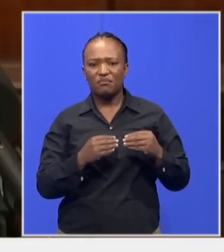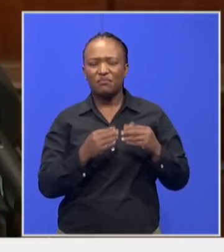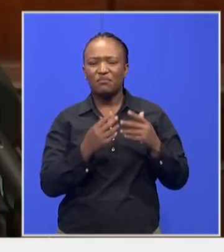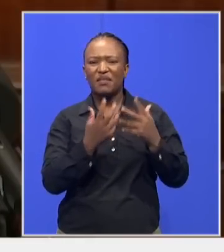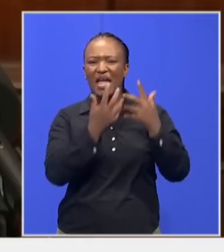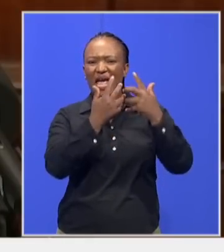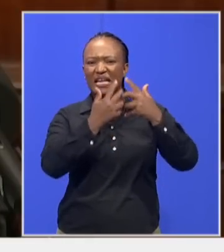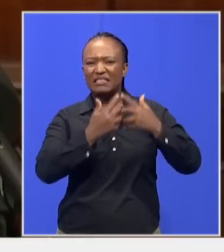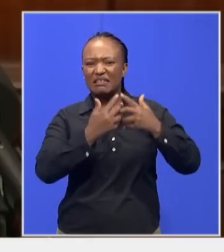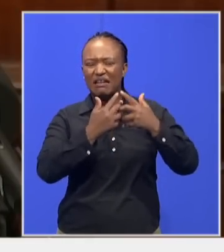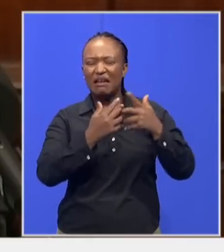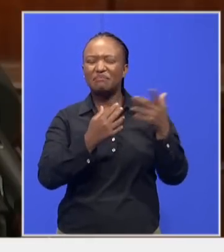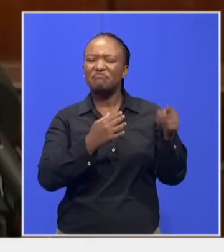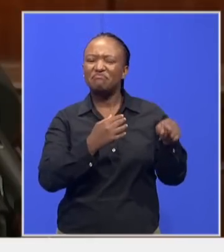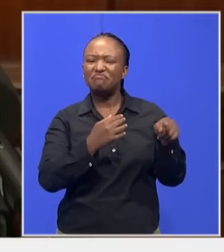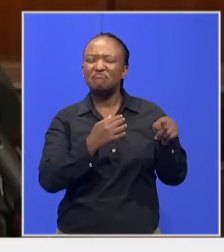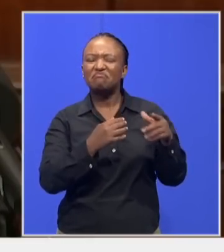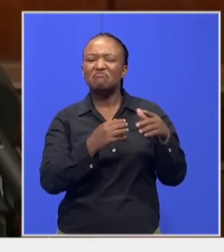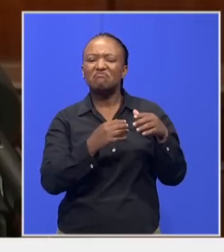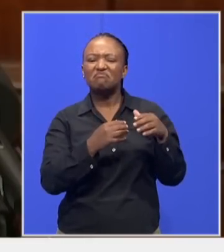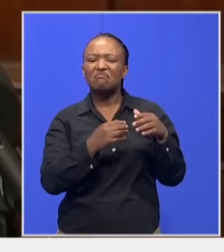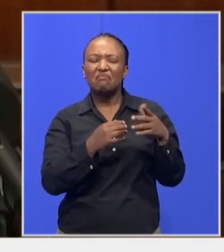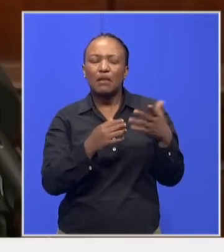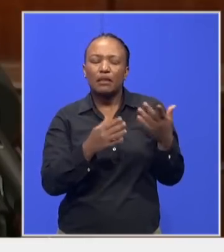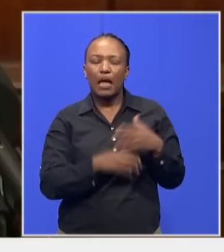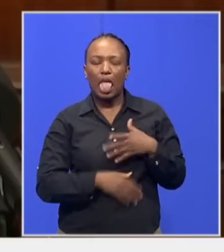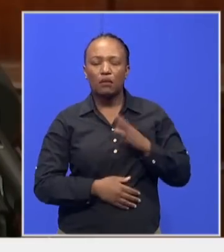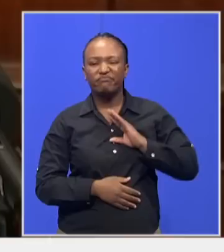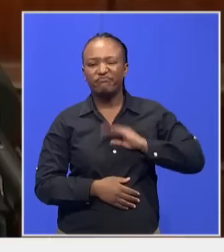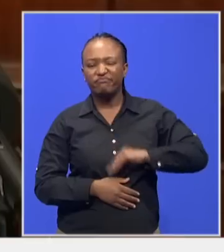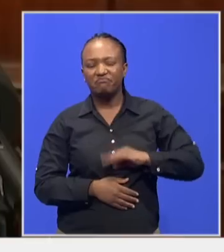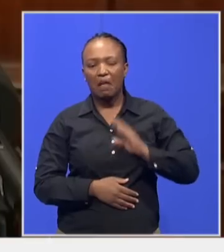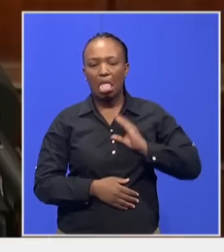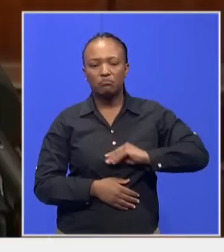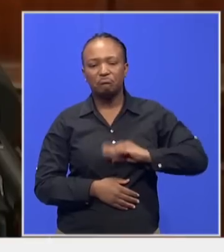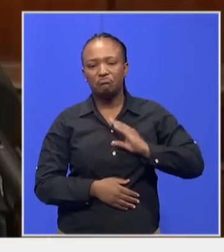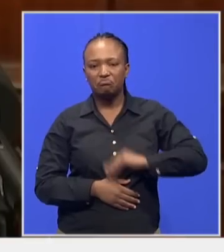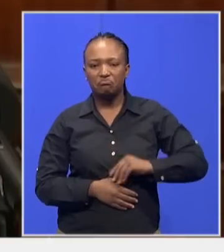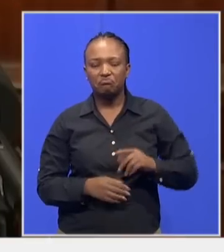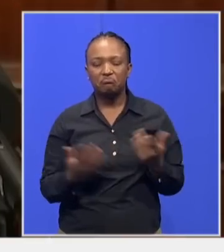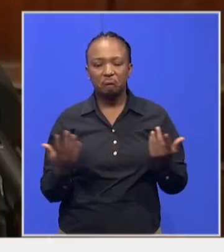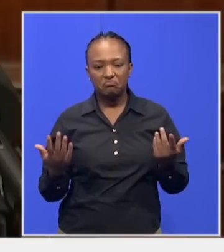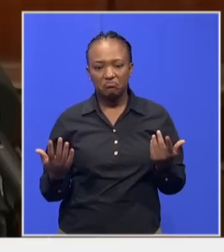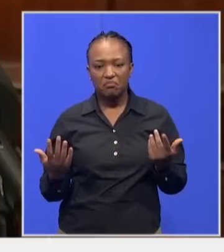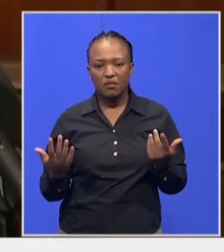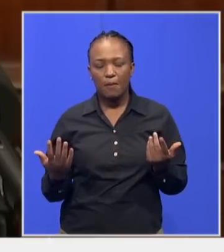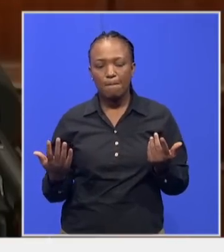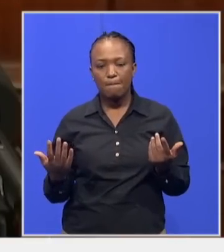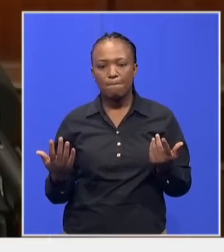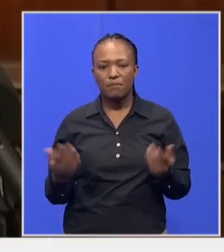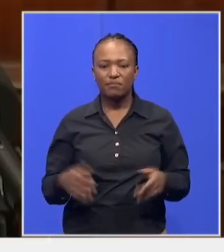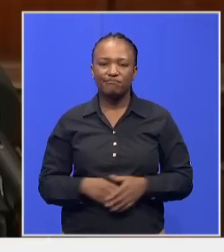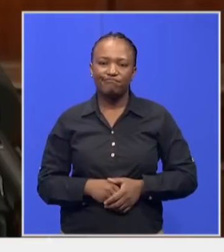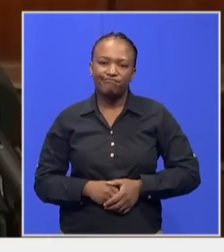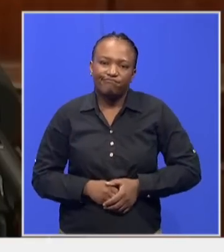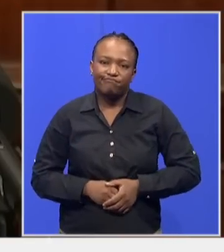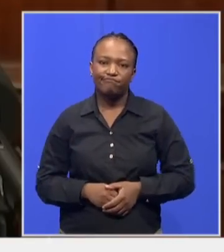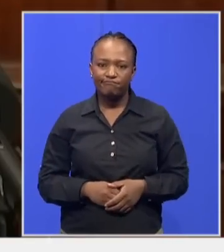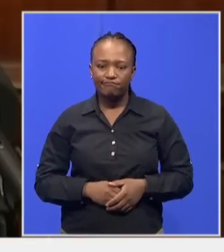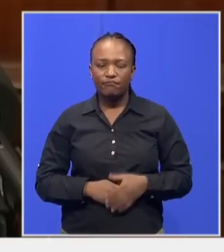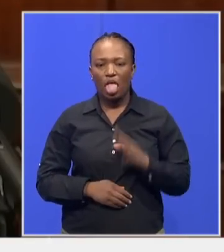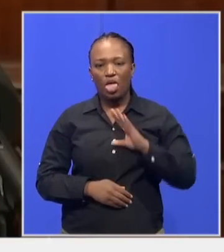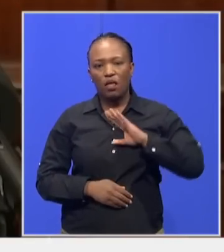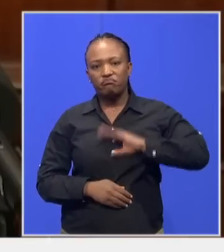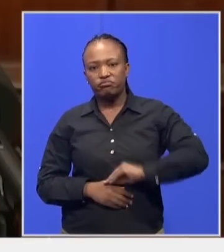appetite. One of the things that I picked up when I went to the Eskom power station is the absolute lack of morale. I mean, people